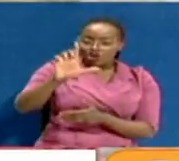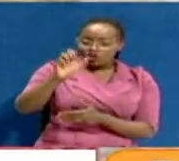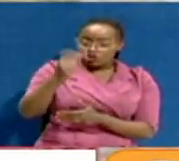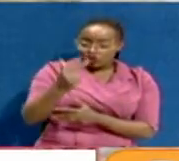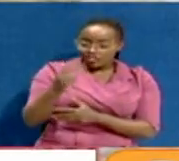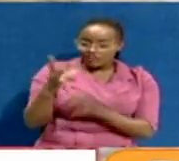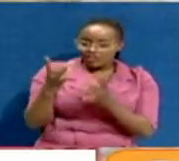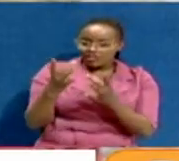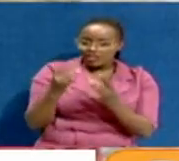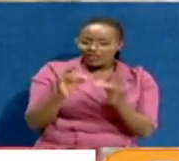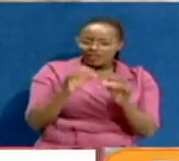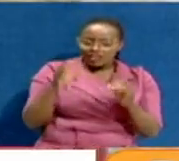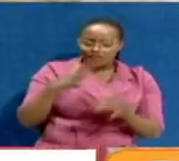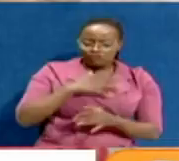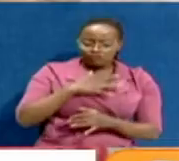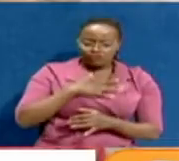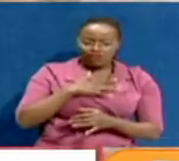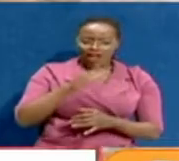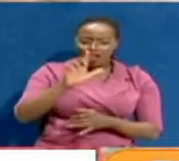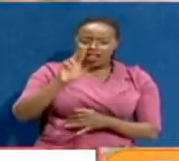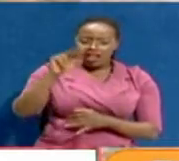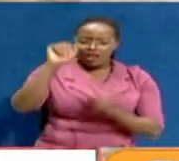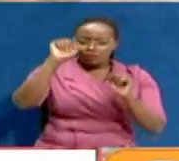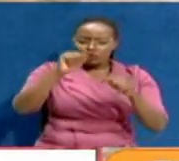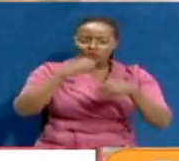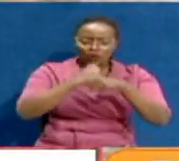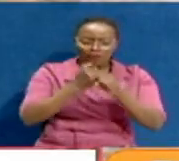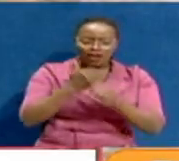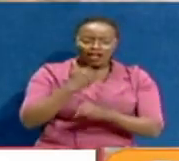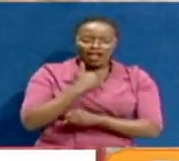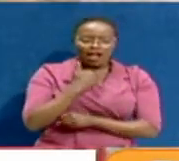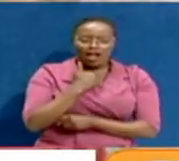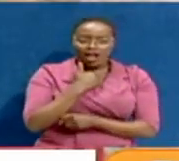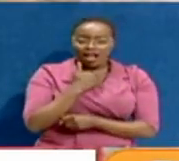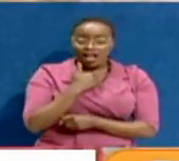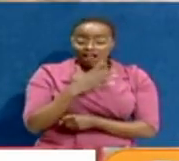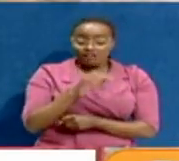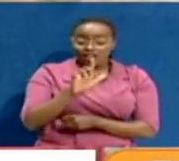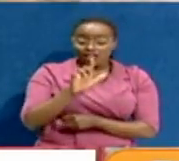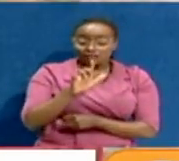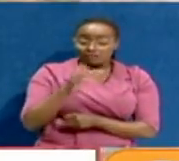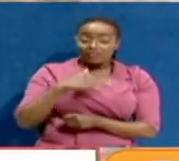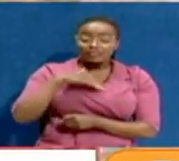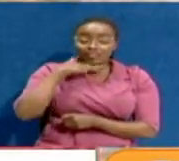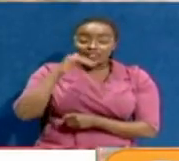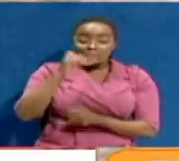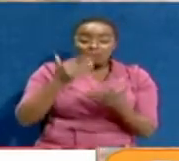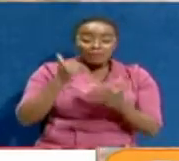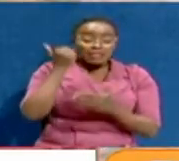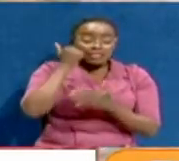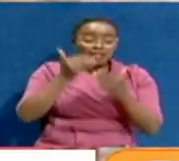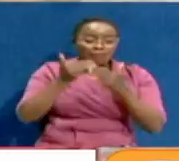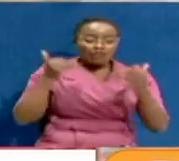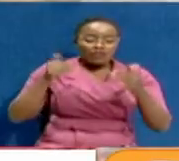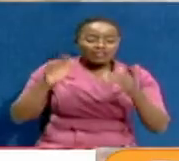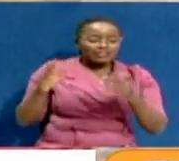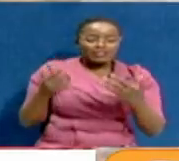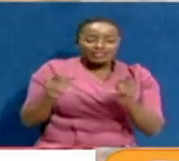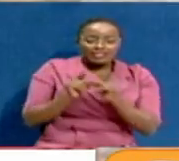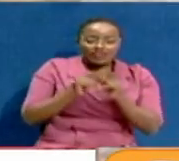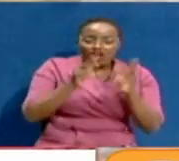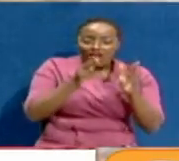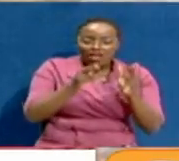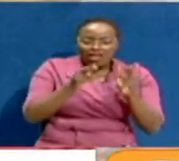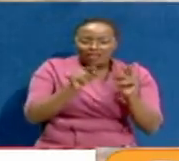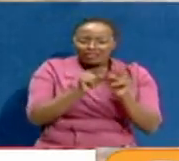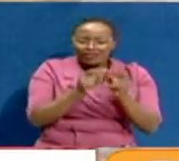it goes to the lung, that may cause death as well. But often someone has had some illness. So it's rare that someone who was